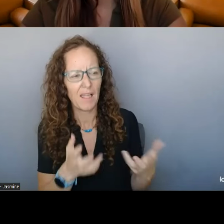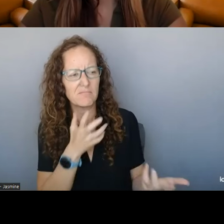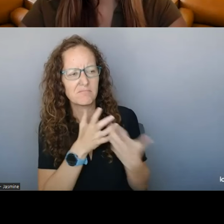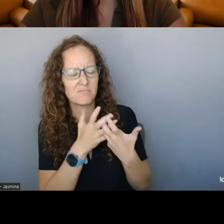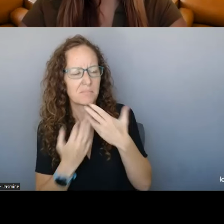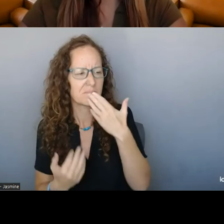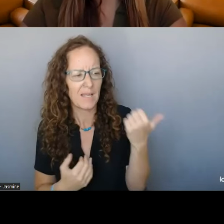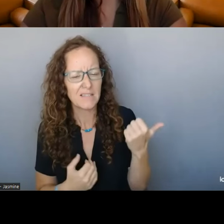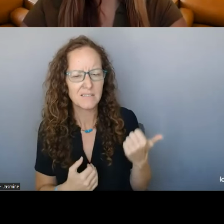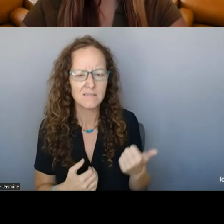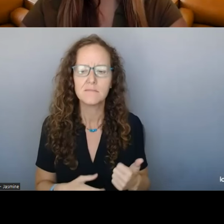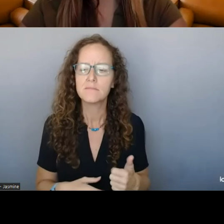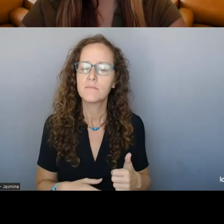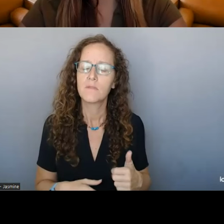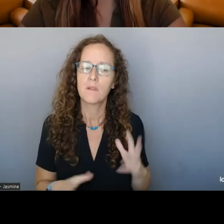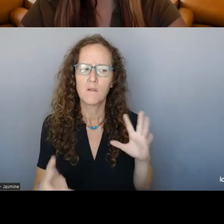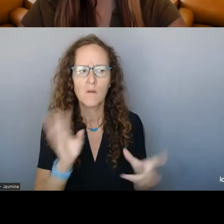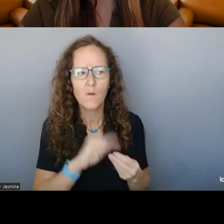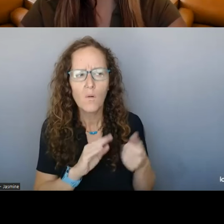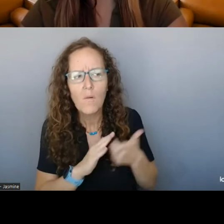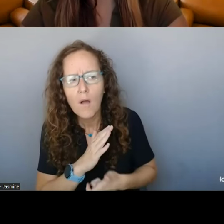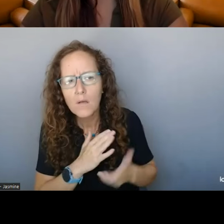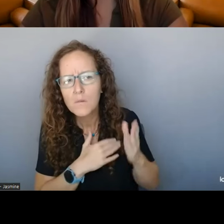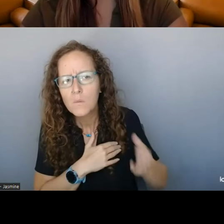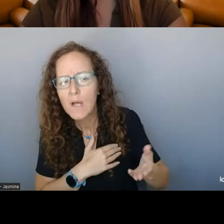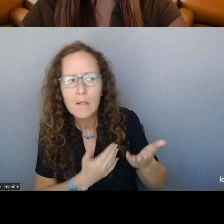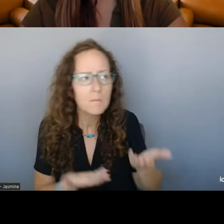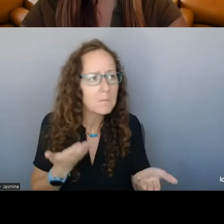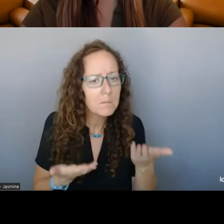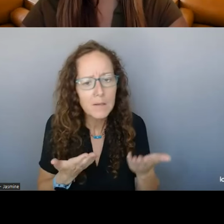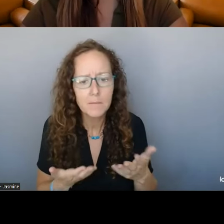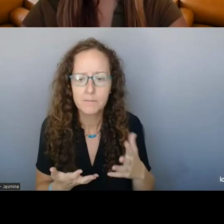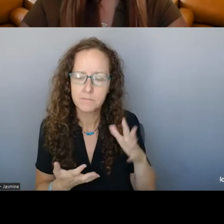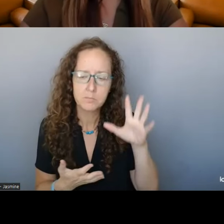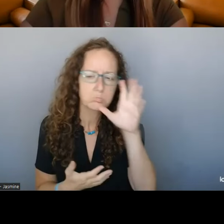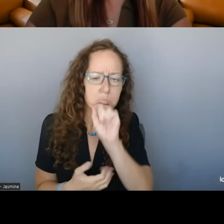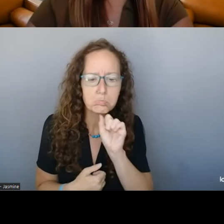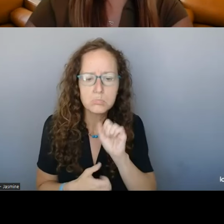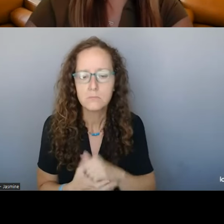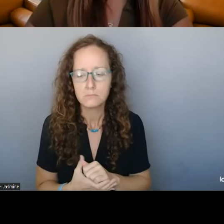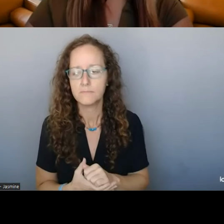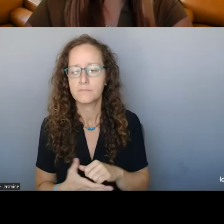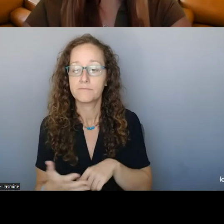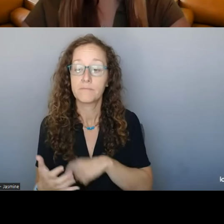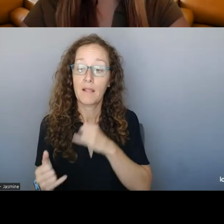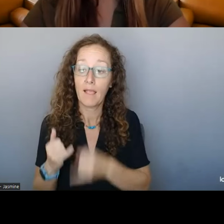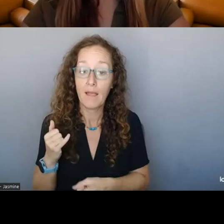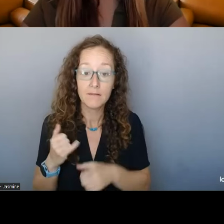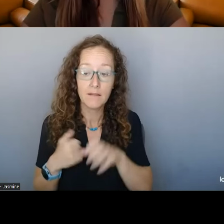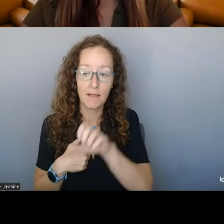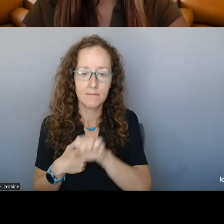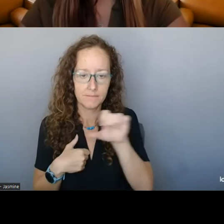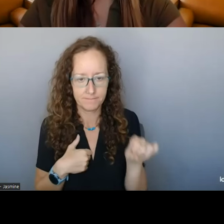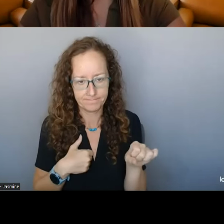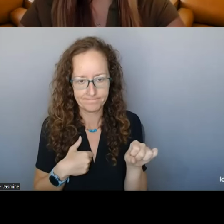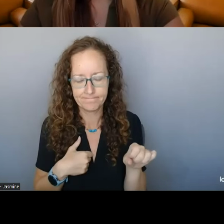be and what that total cost might look like when you're looking at a Part D plan. And then Social Security is also a really great